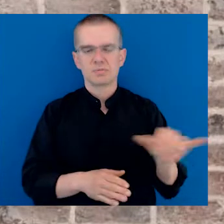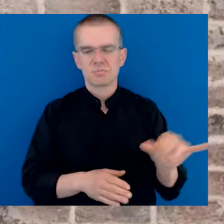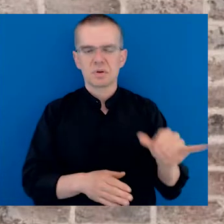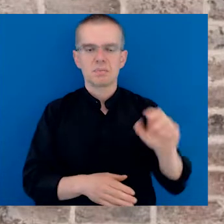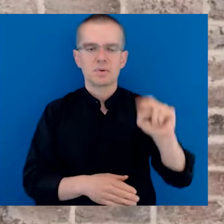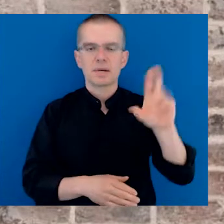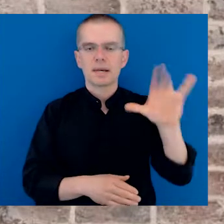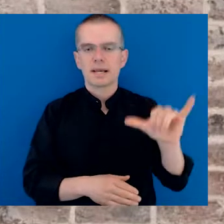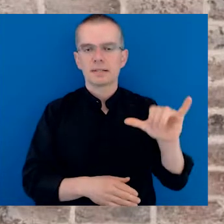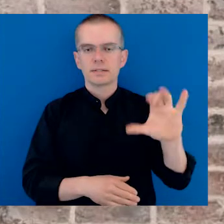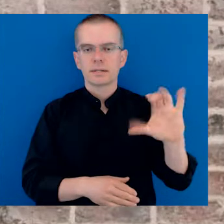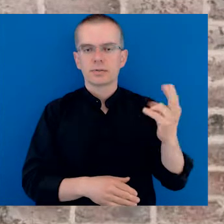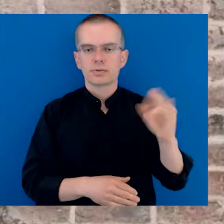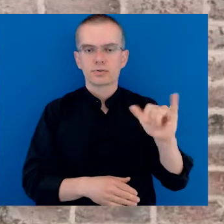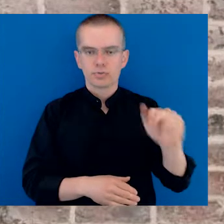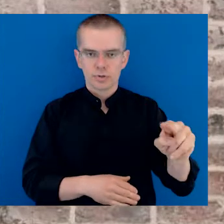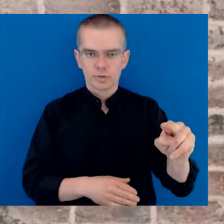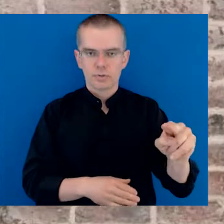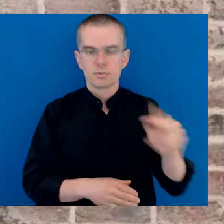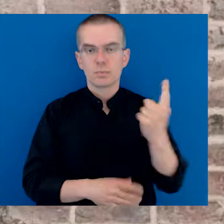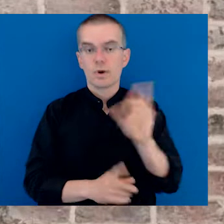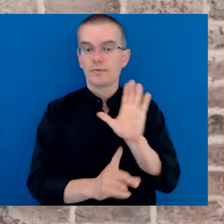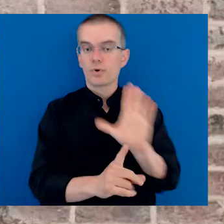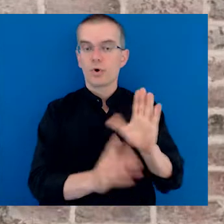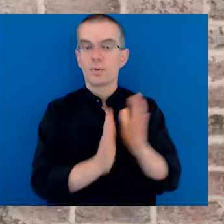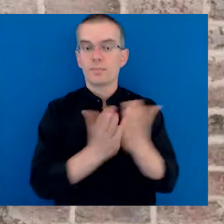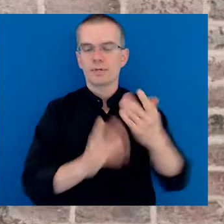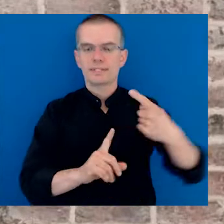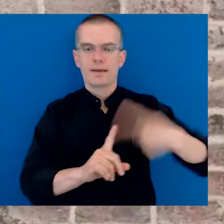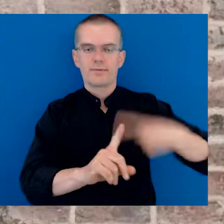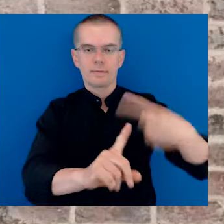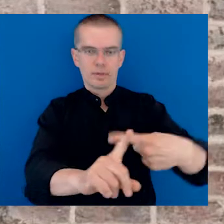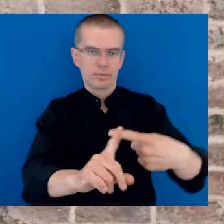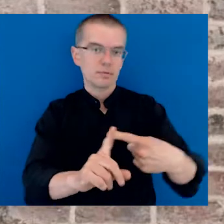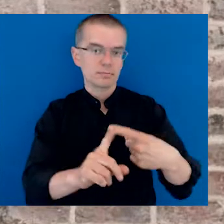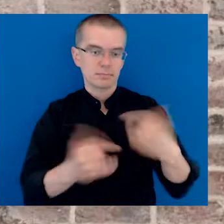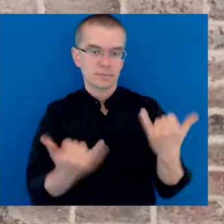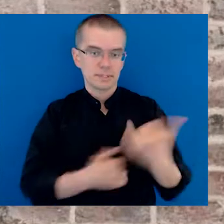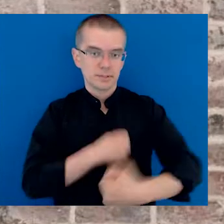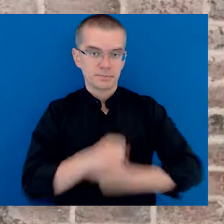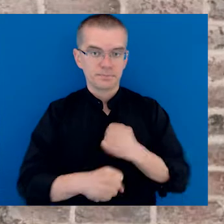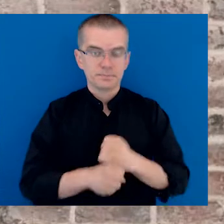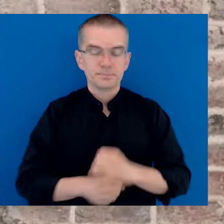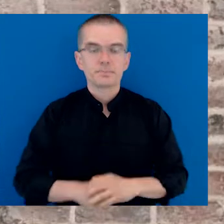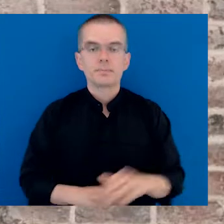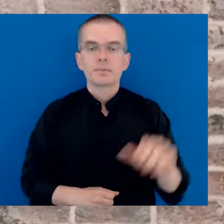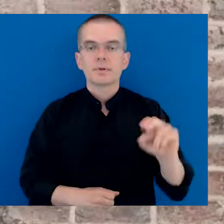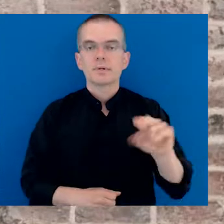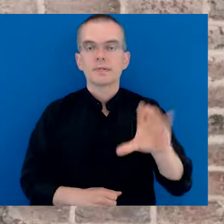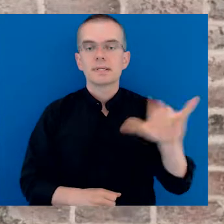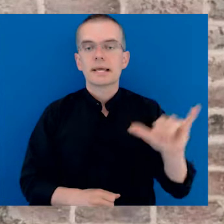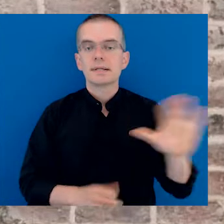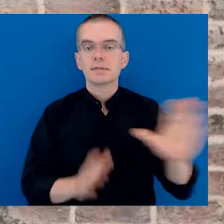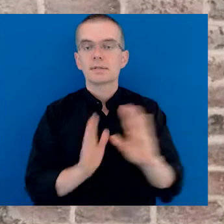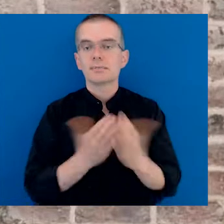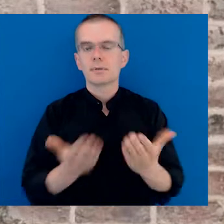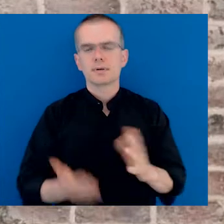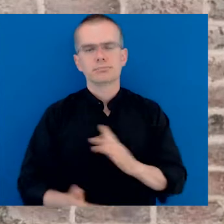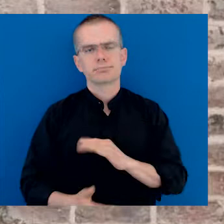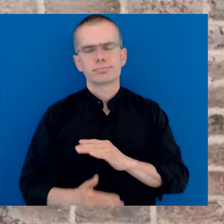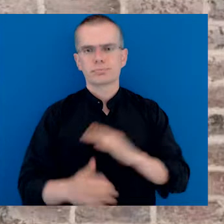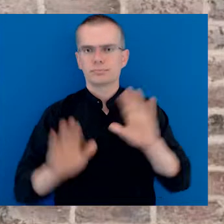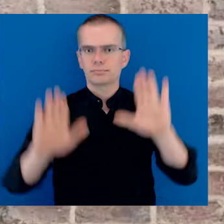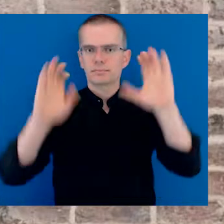we feature Nancy in one book each month throughout the year. Nancy's books are